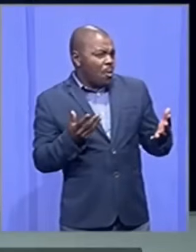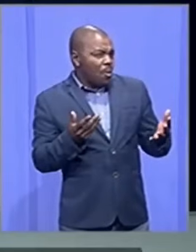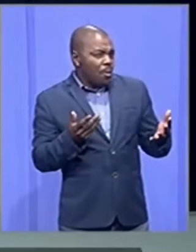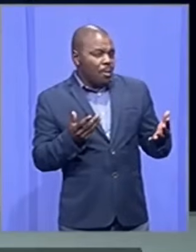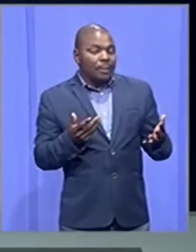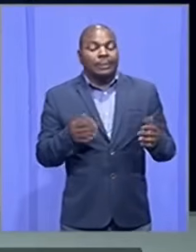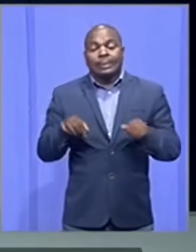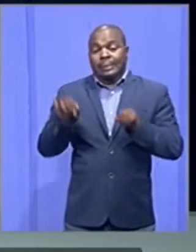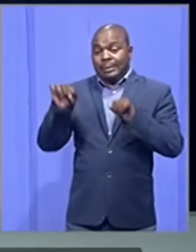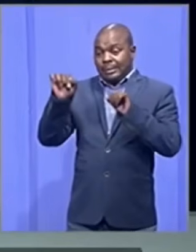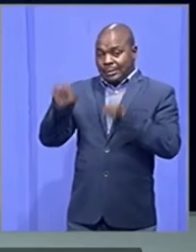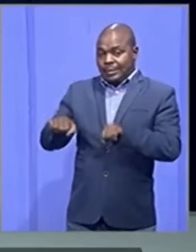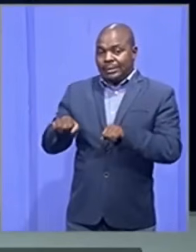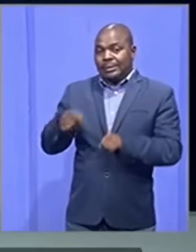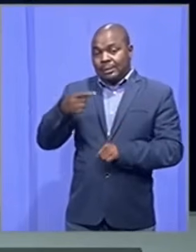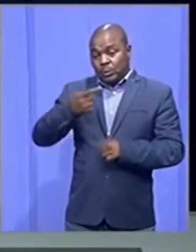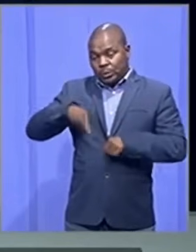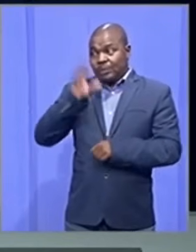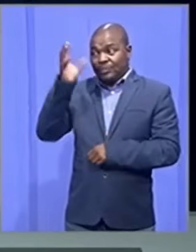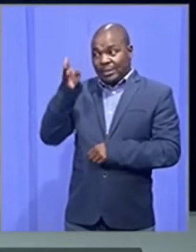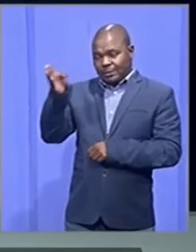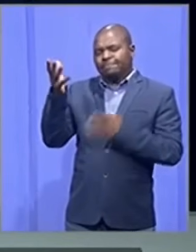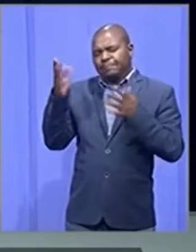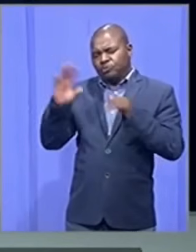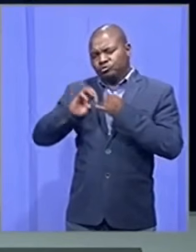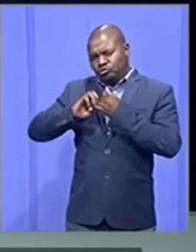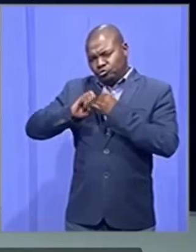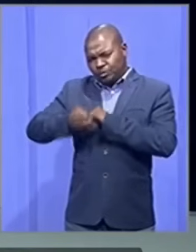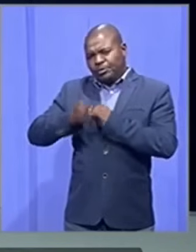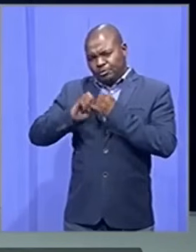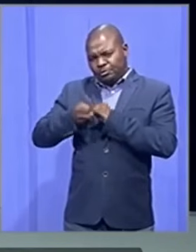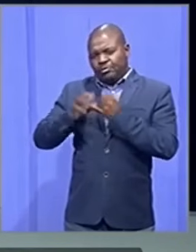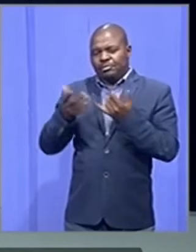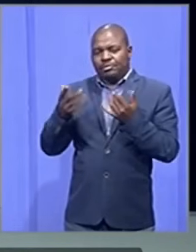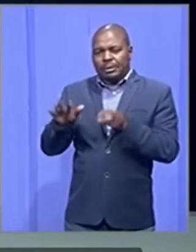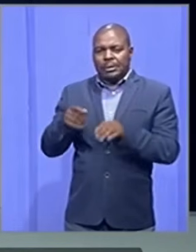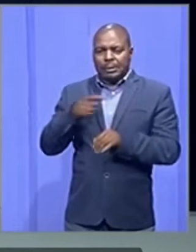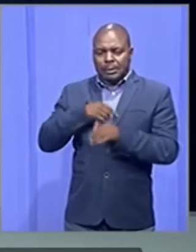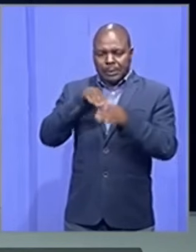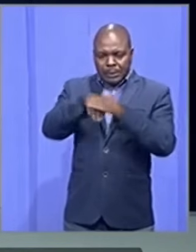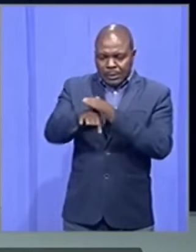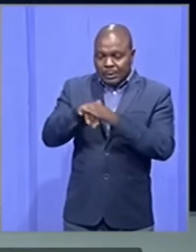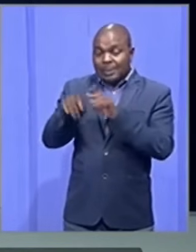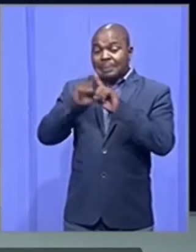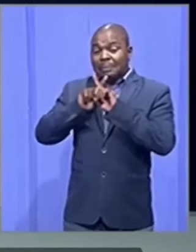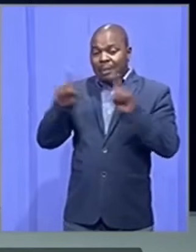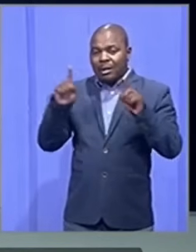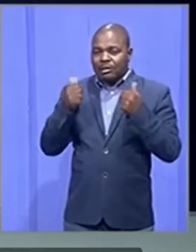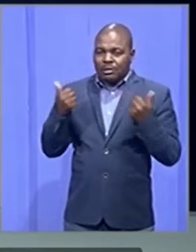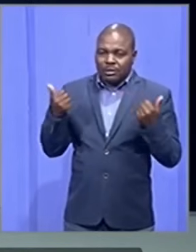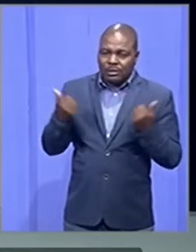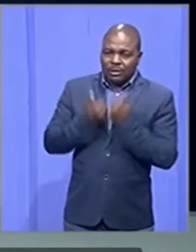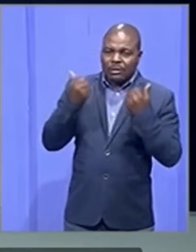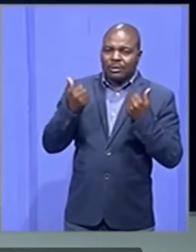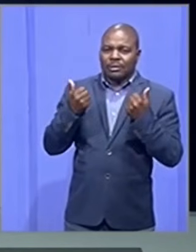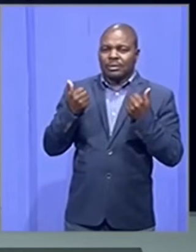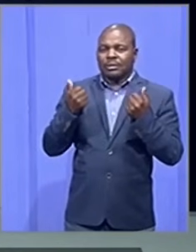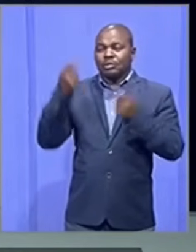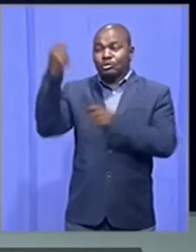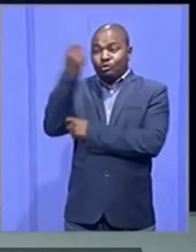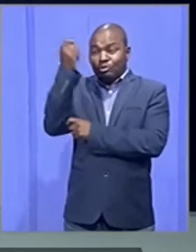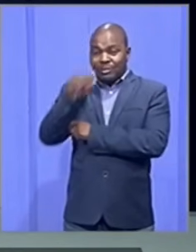Free State ngwane so re lekile ho fihlella mo ile reng re tshwara mathata a mangata a batho ba bo